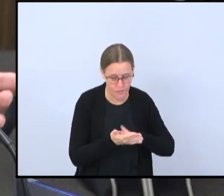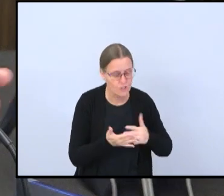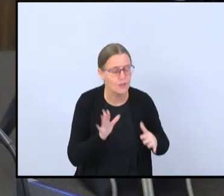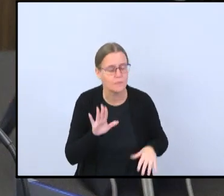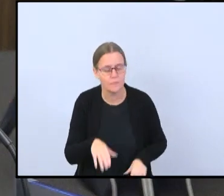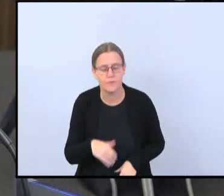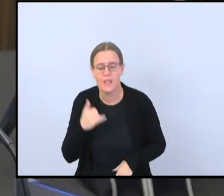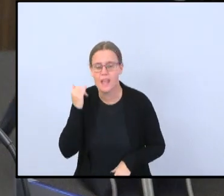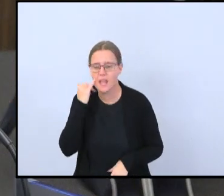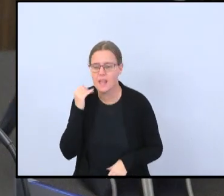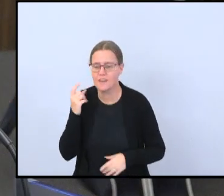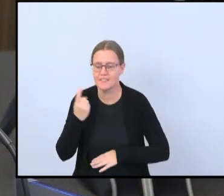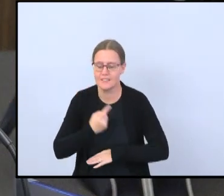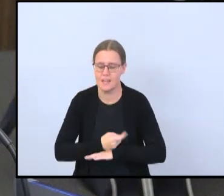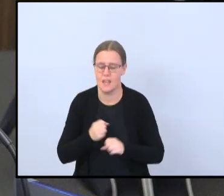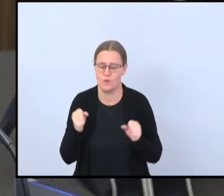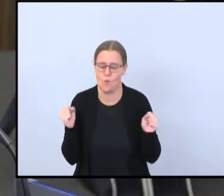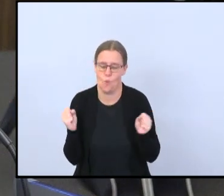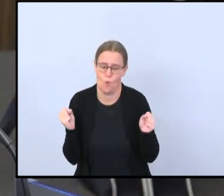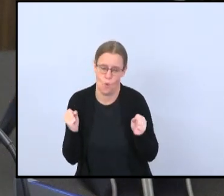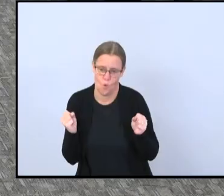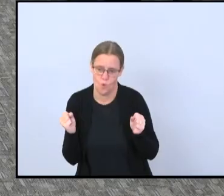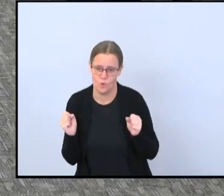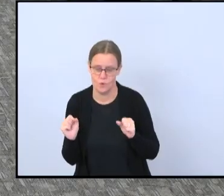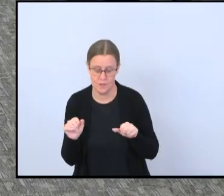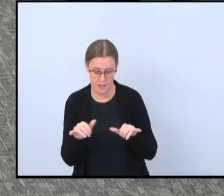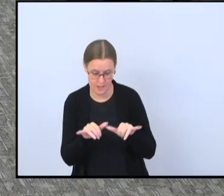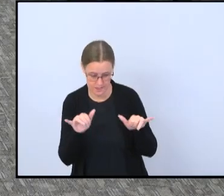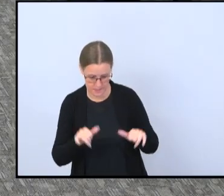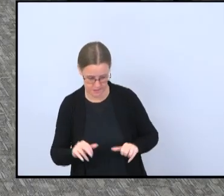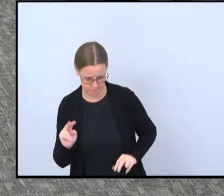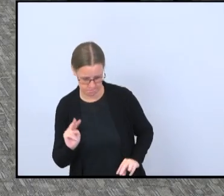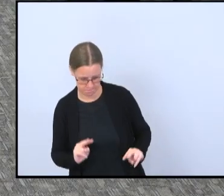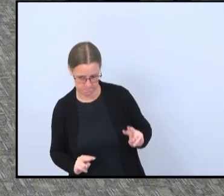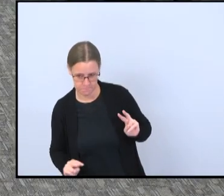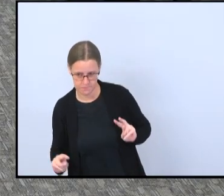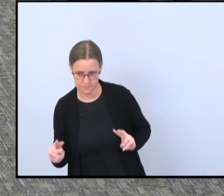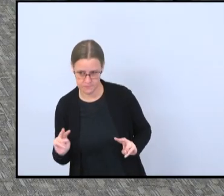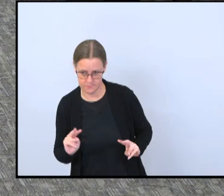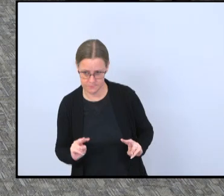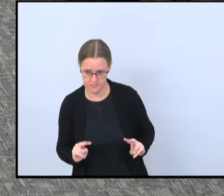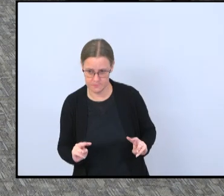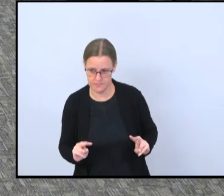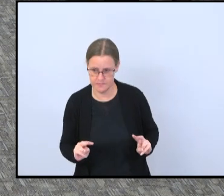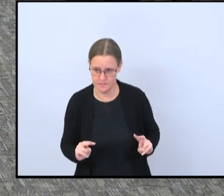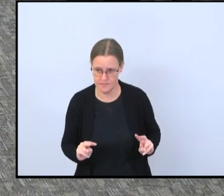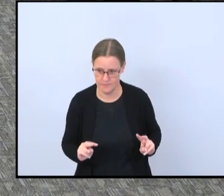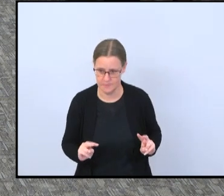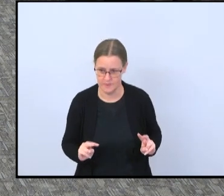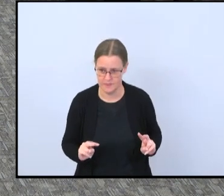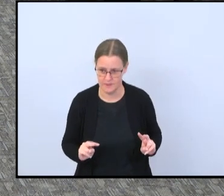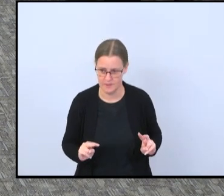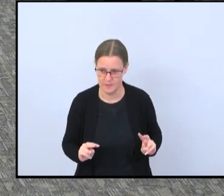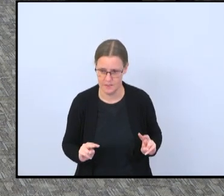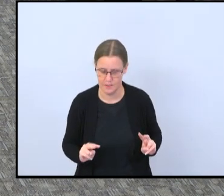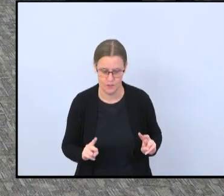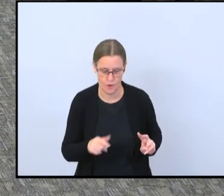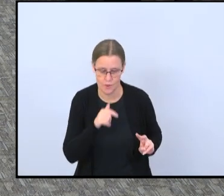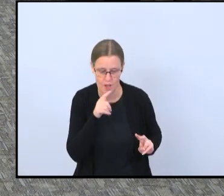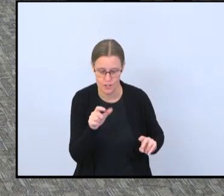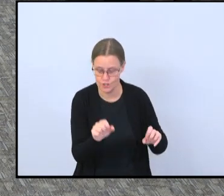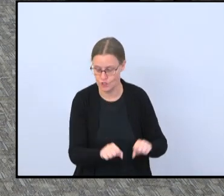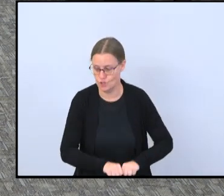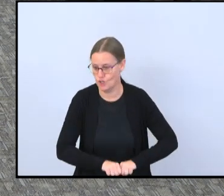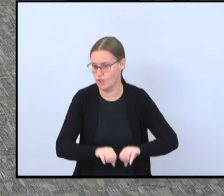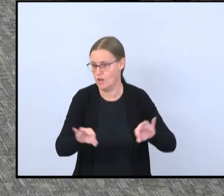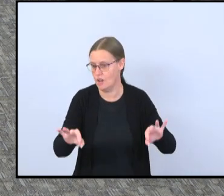cold day, right, we're looking at the system. So we have this, that it's called free cooling. So instead of just kicking off the units and,